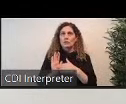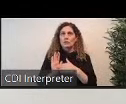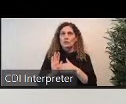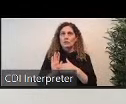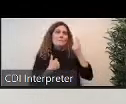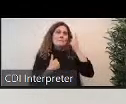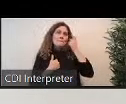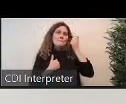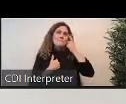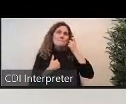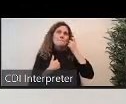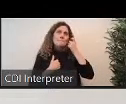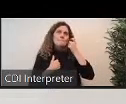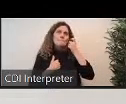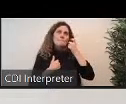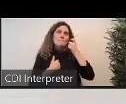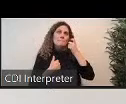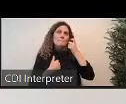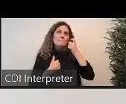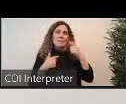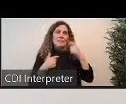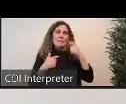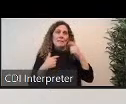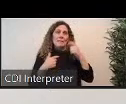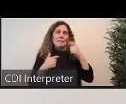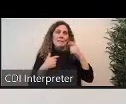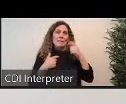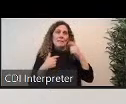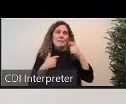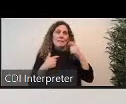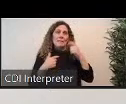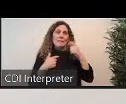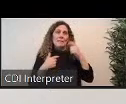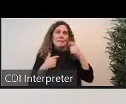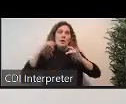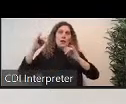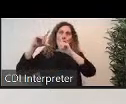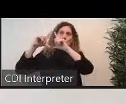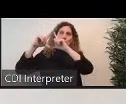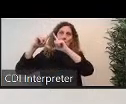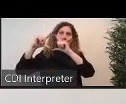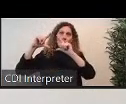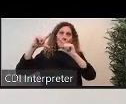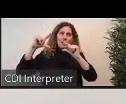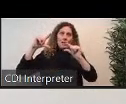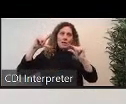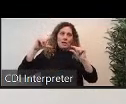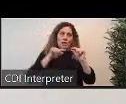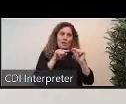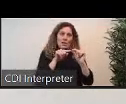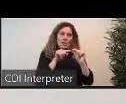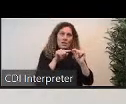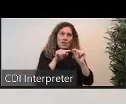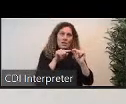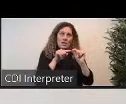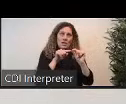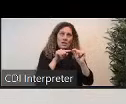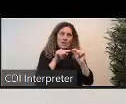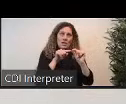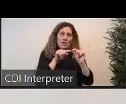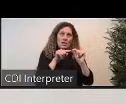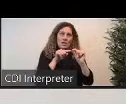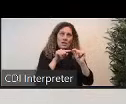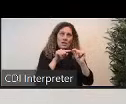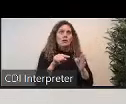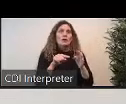is counterintuitively that our trends are going so well. We've seen throughout the pandemic that when things go very well, institutionally and